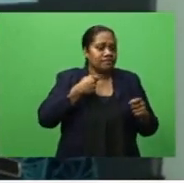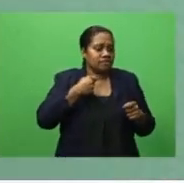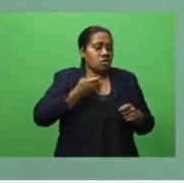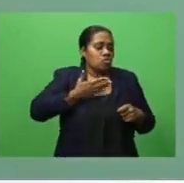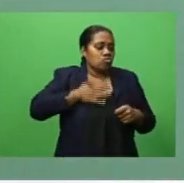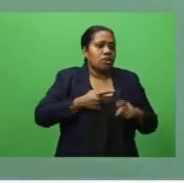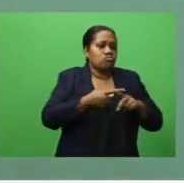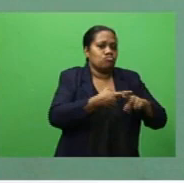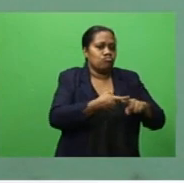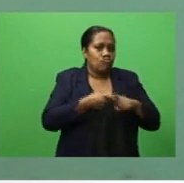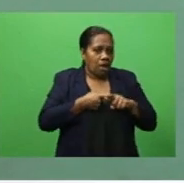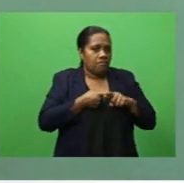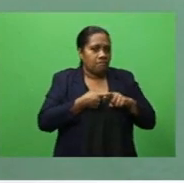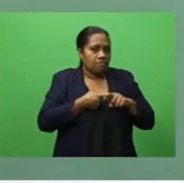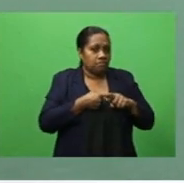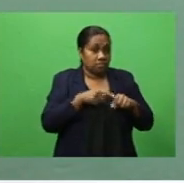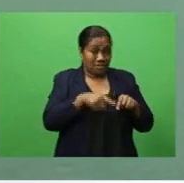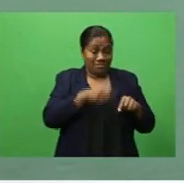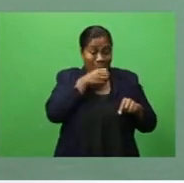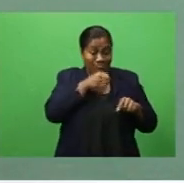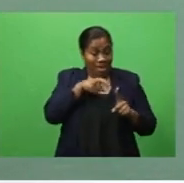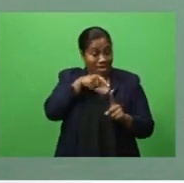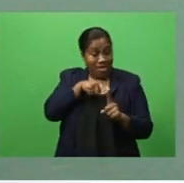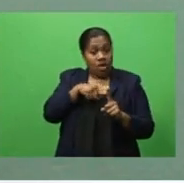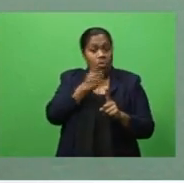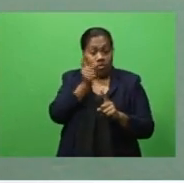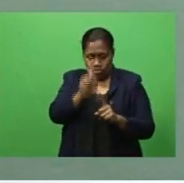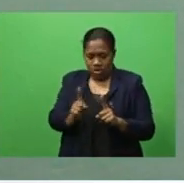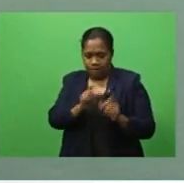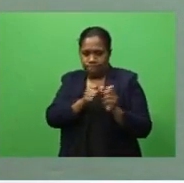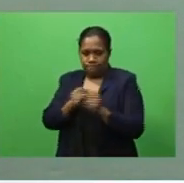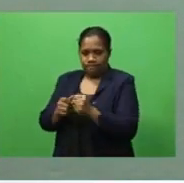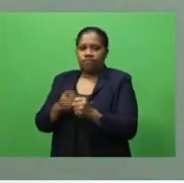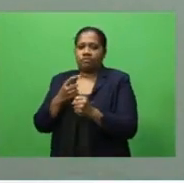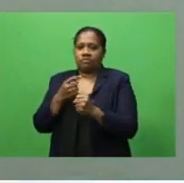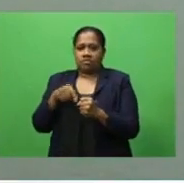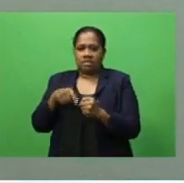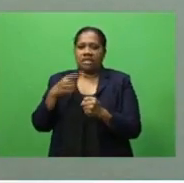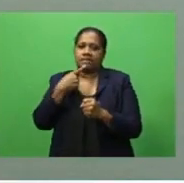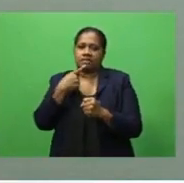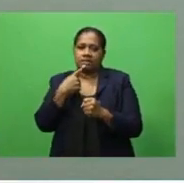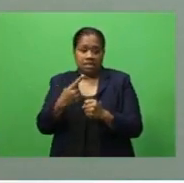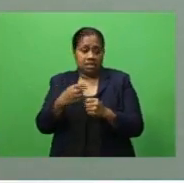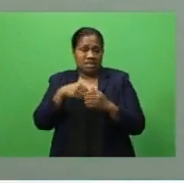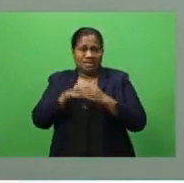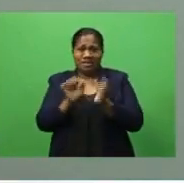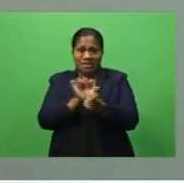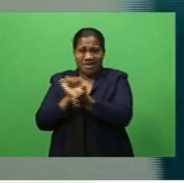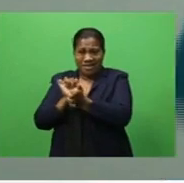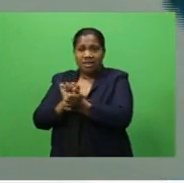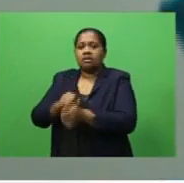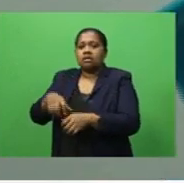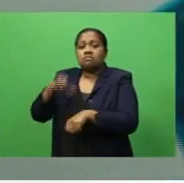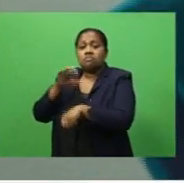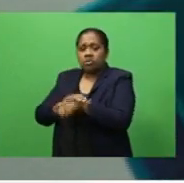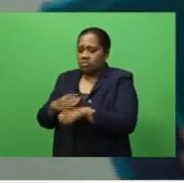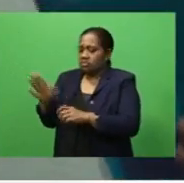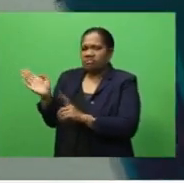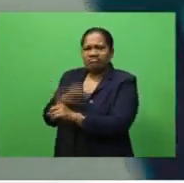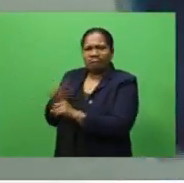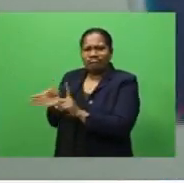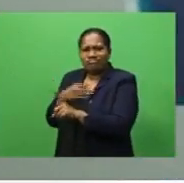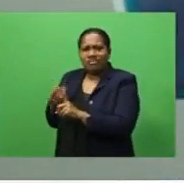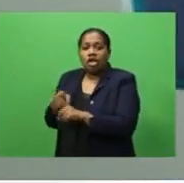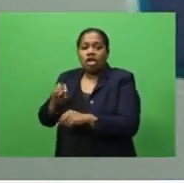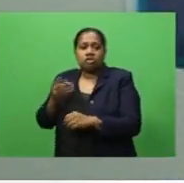The suspect claimed in court today that he was assaulted by officers in the remand centre and requested bail. The High Court judge denied